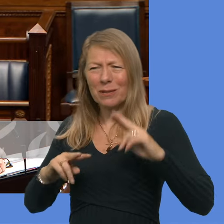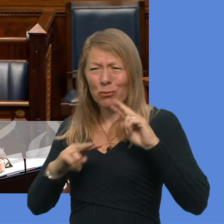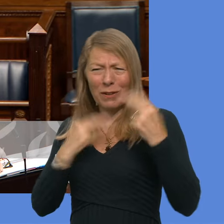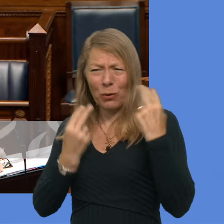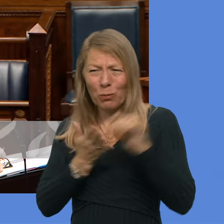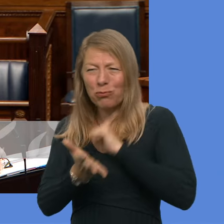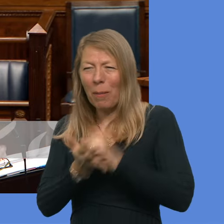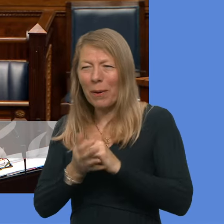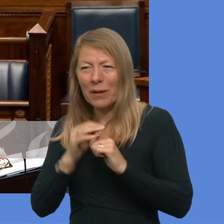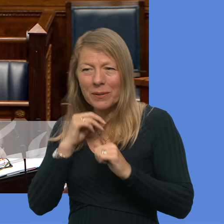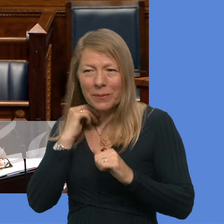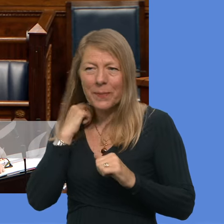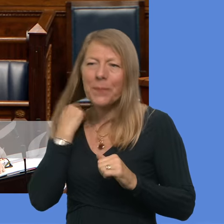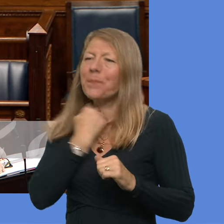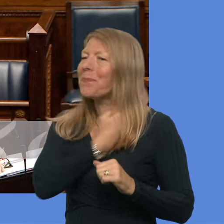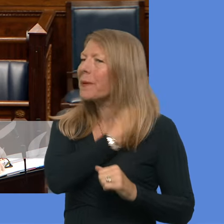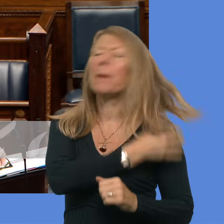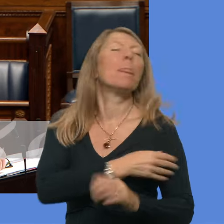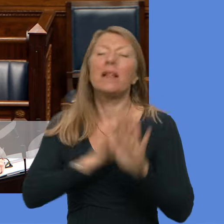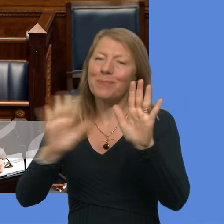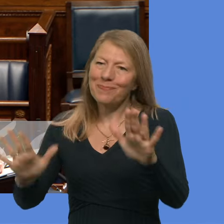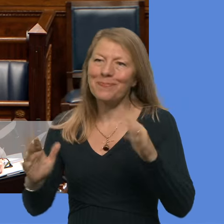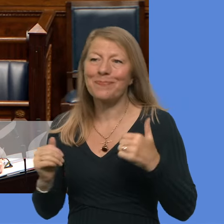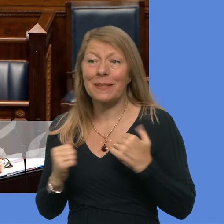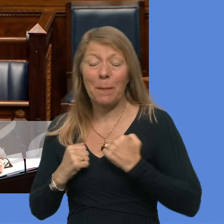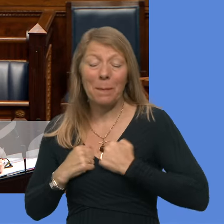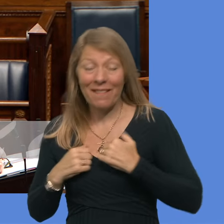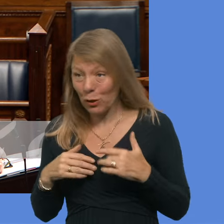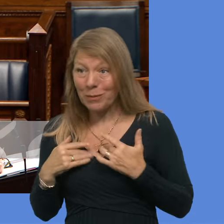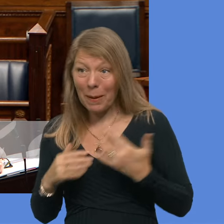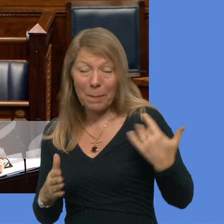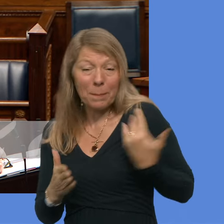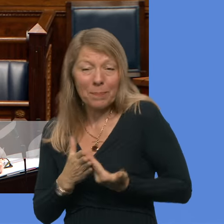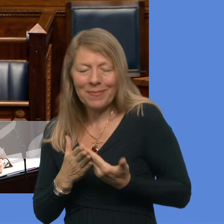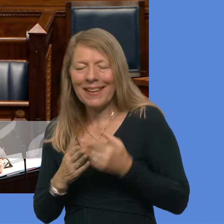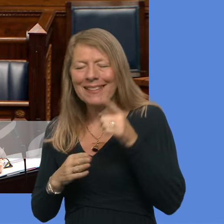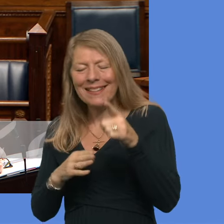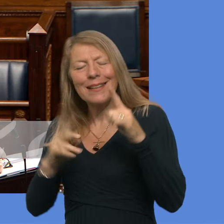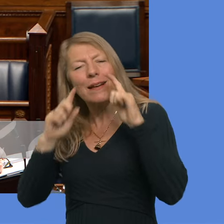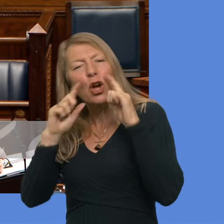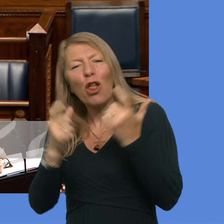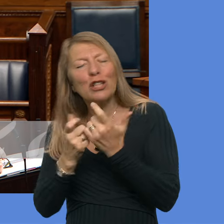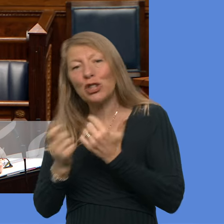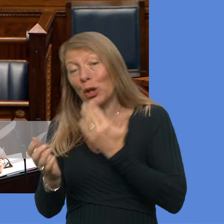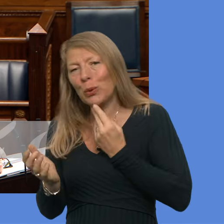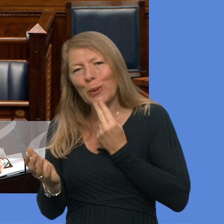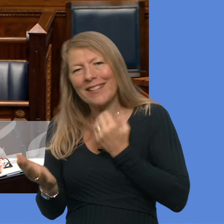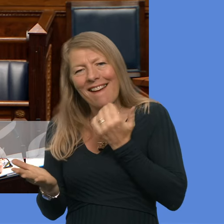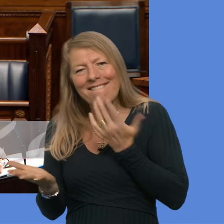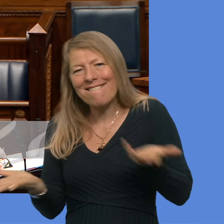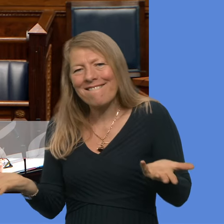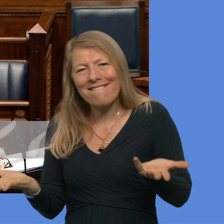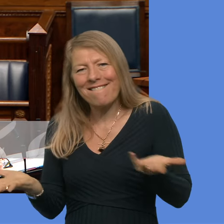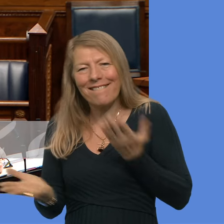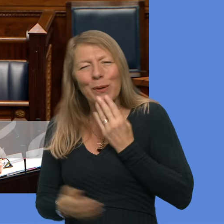clear view is, and I think the FE sector should, FE colleges are underutilised. We need to find ways to get more people into them. That means making